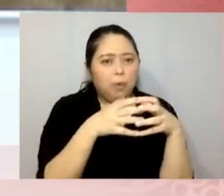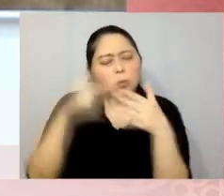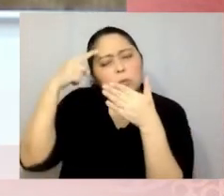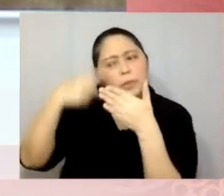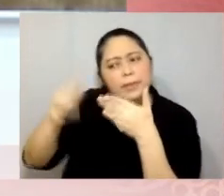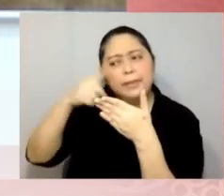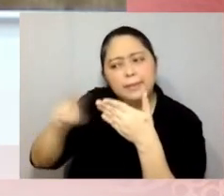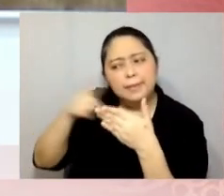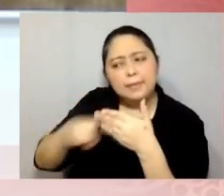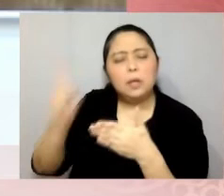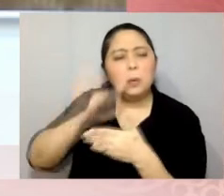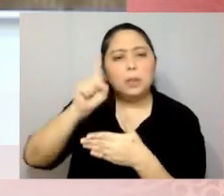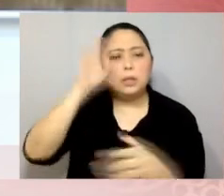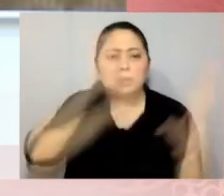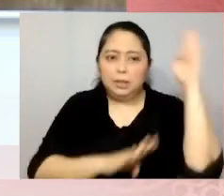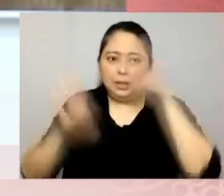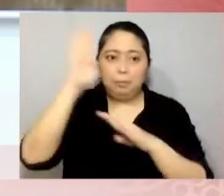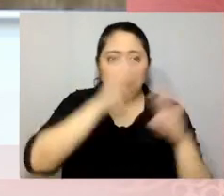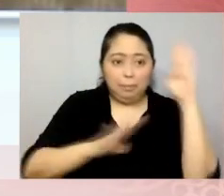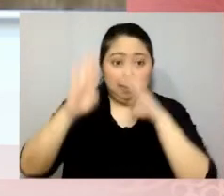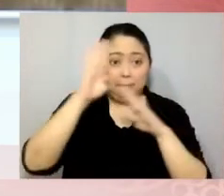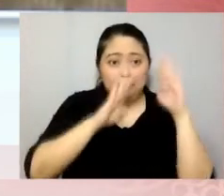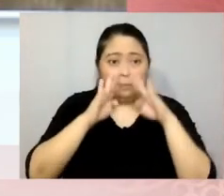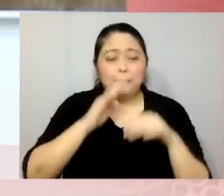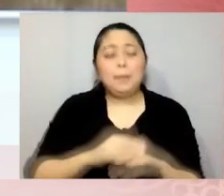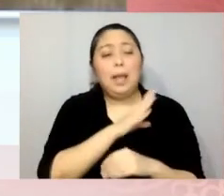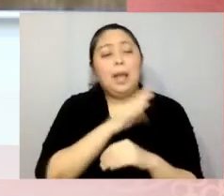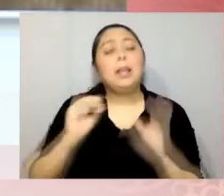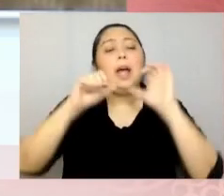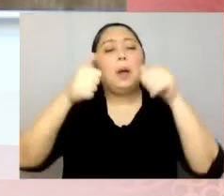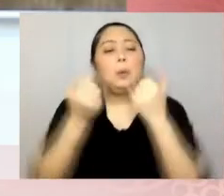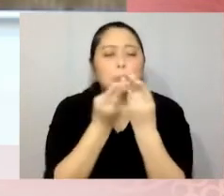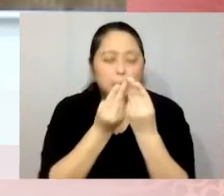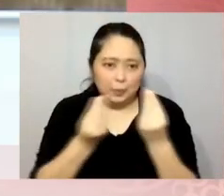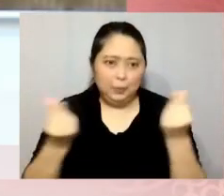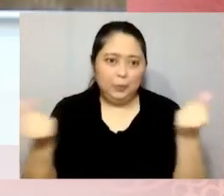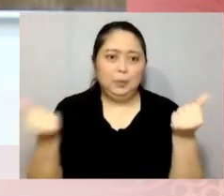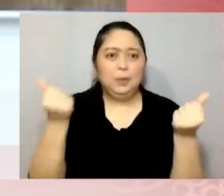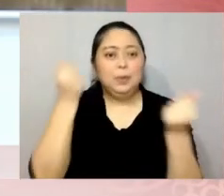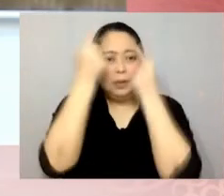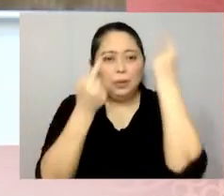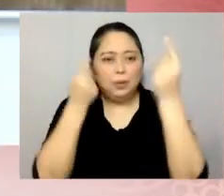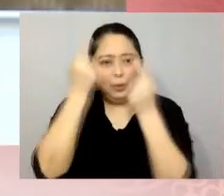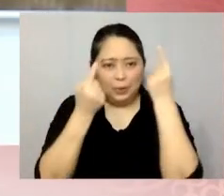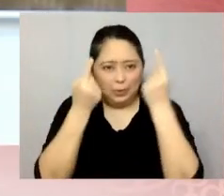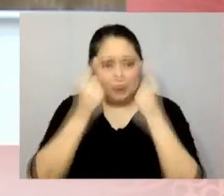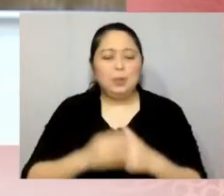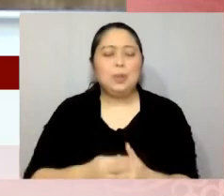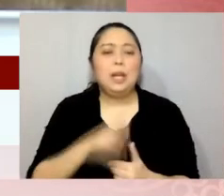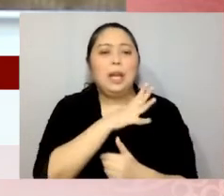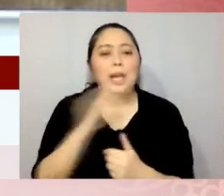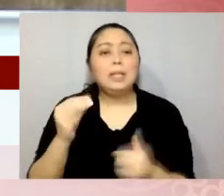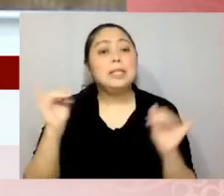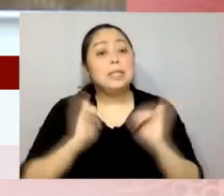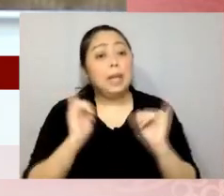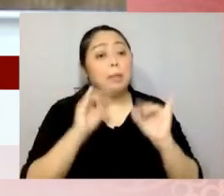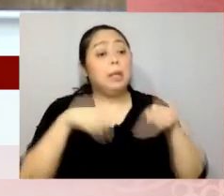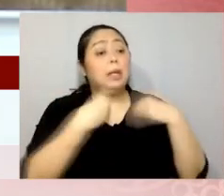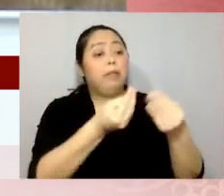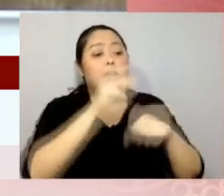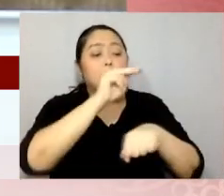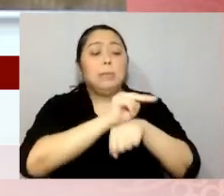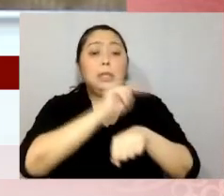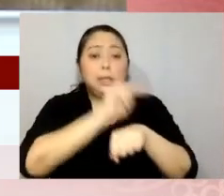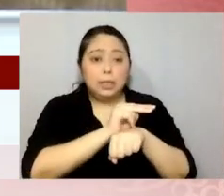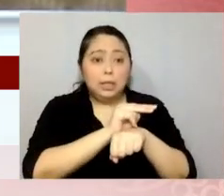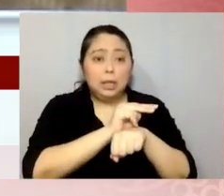into the problem and find ways really to address those issues. And then we also tasked